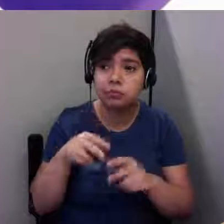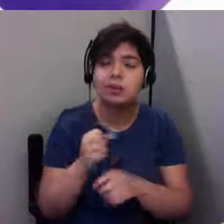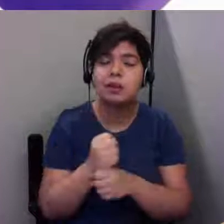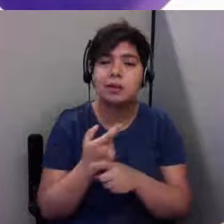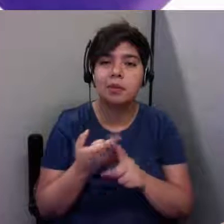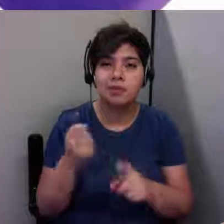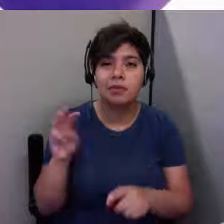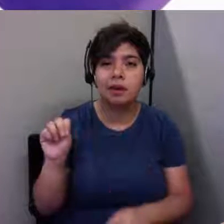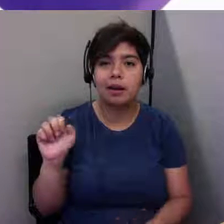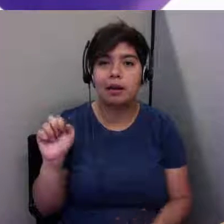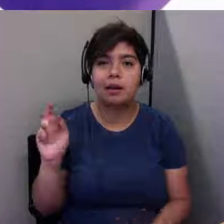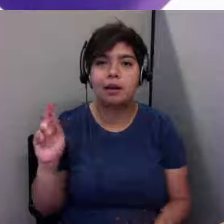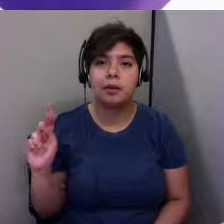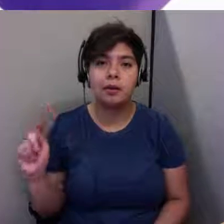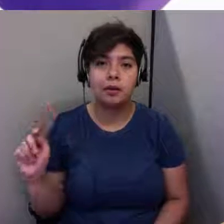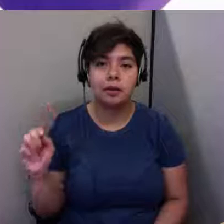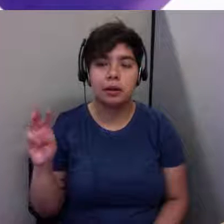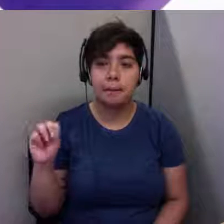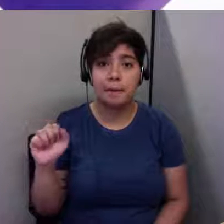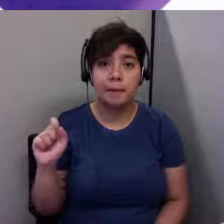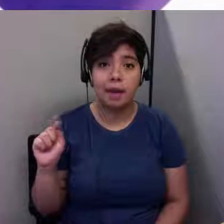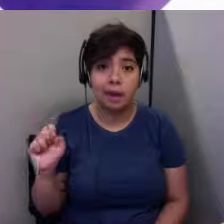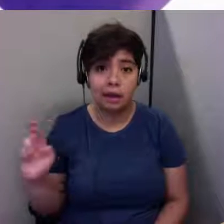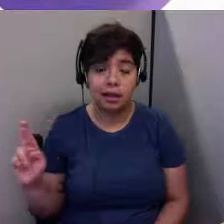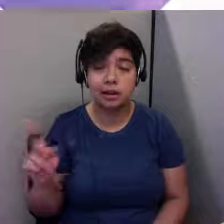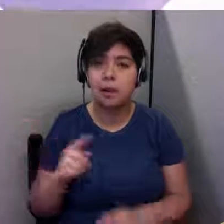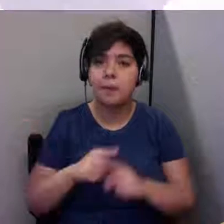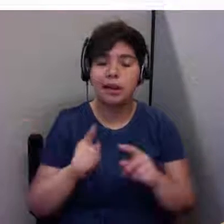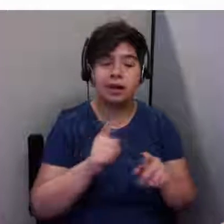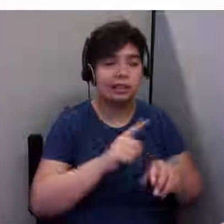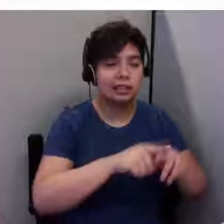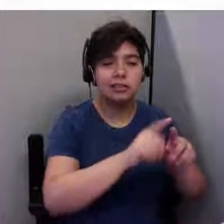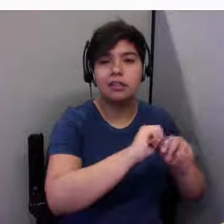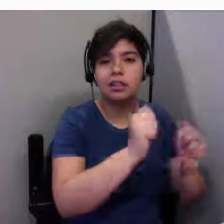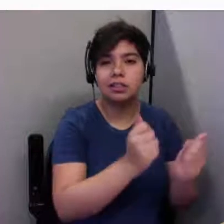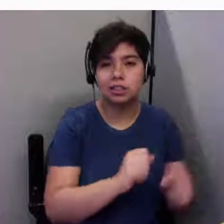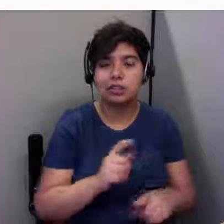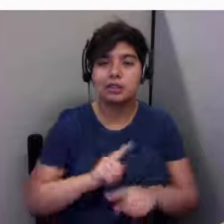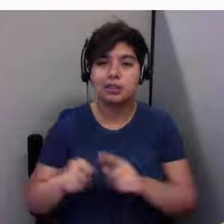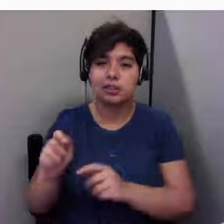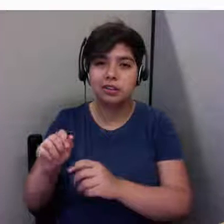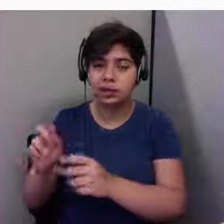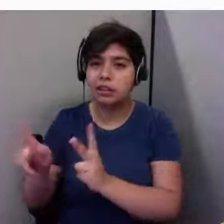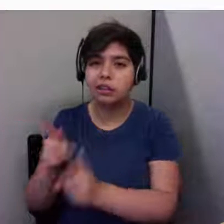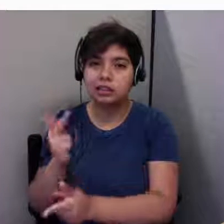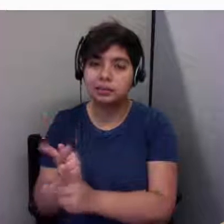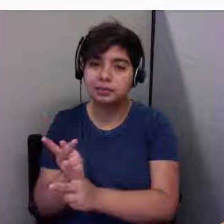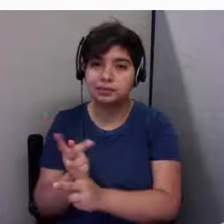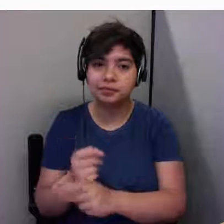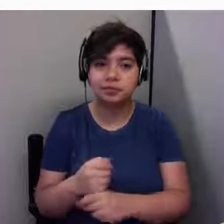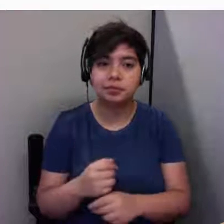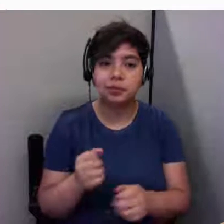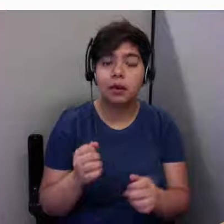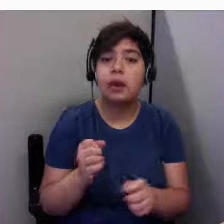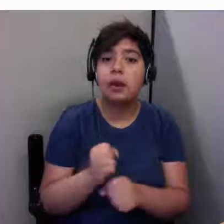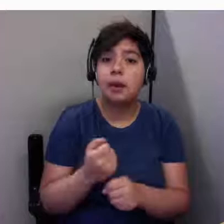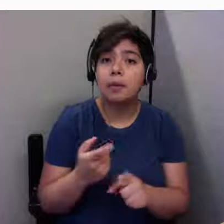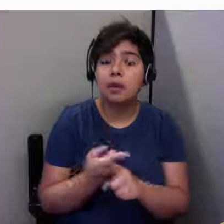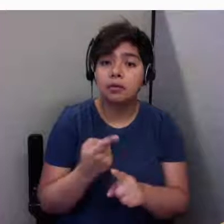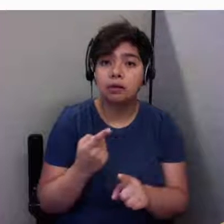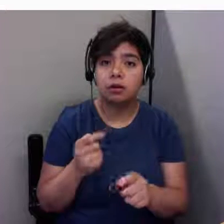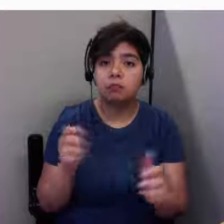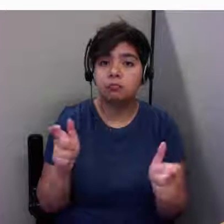matter, just in different shapes and forms. Matter is made of tiny particles called